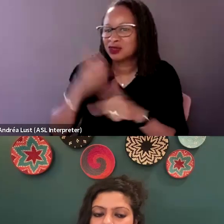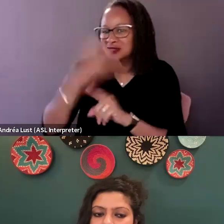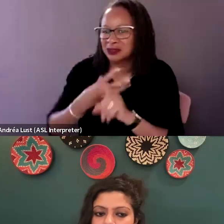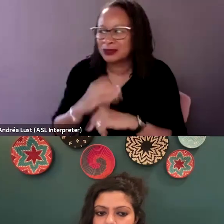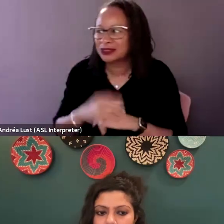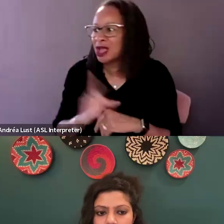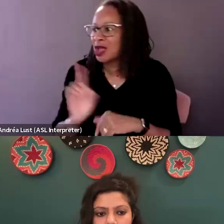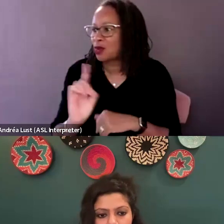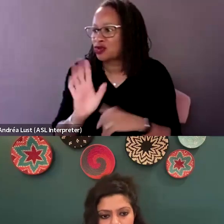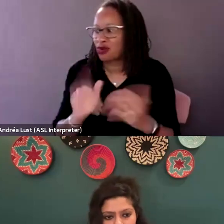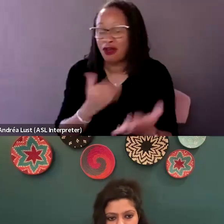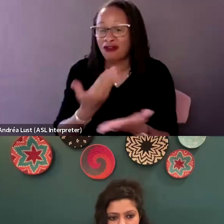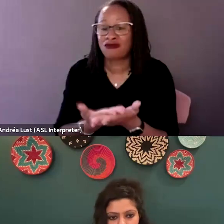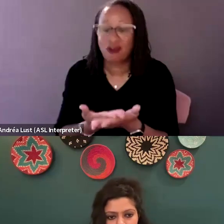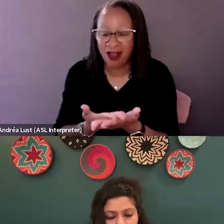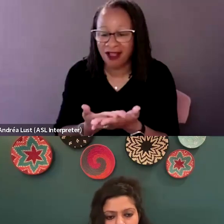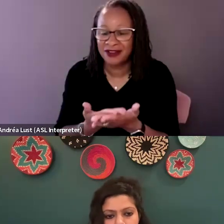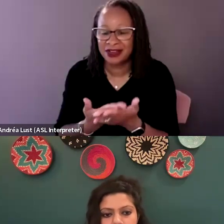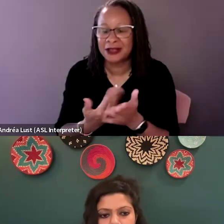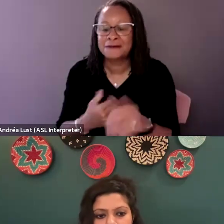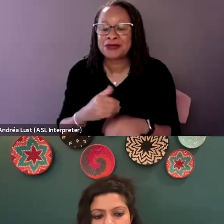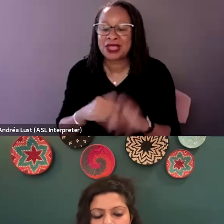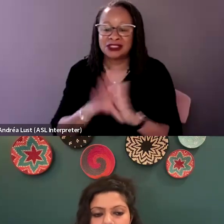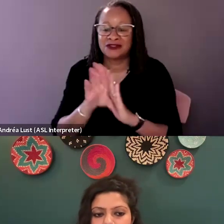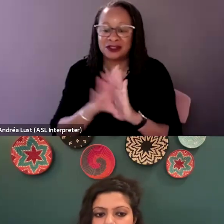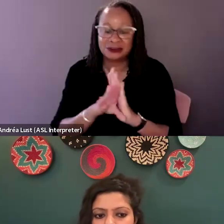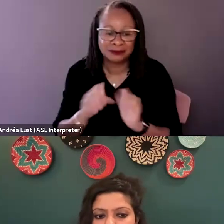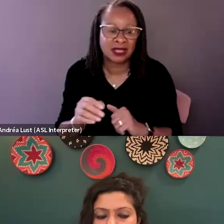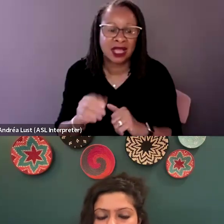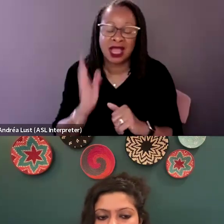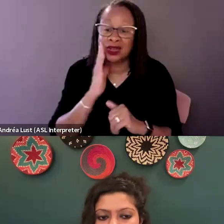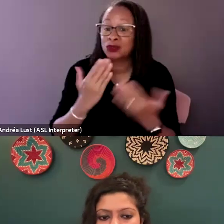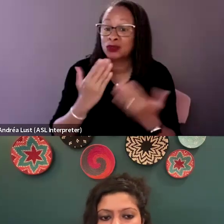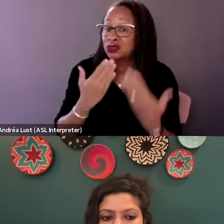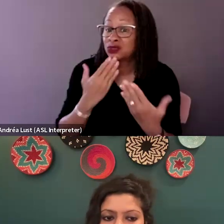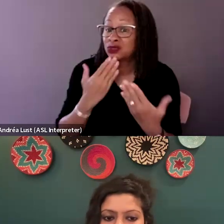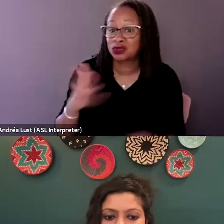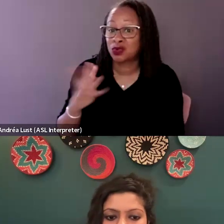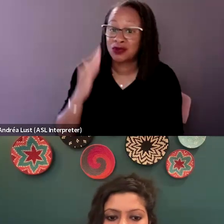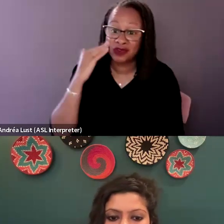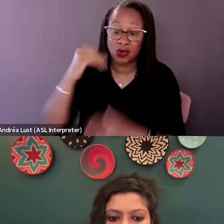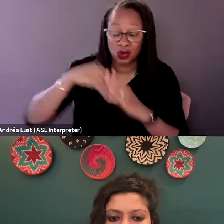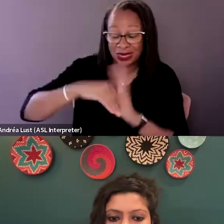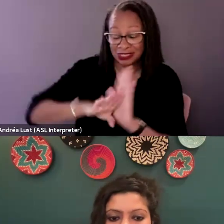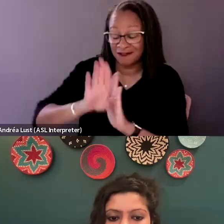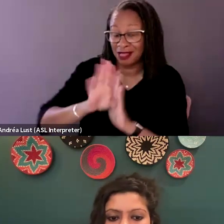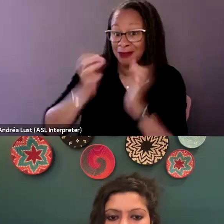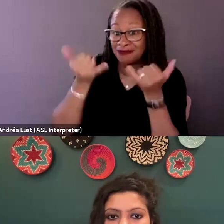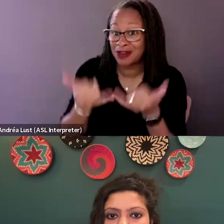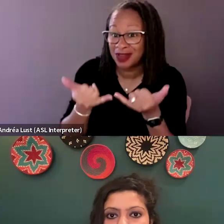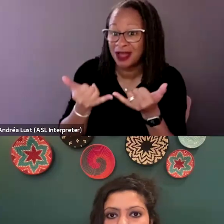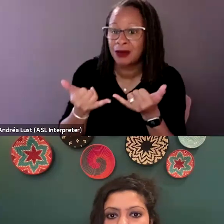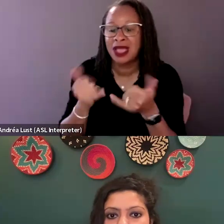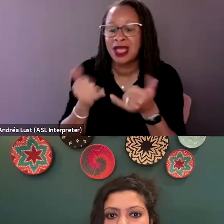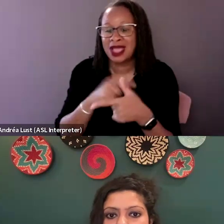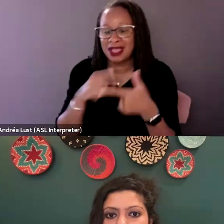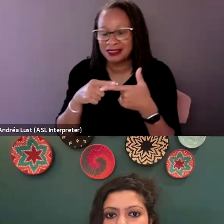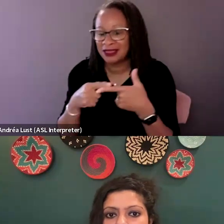like the yeah. creative documentary cinema that you said is close to the kind of process that you follow in filmmaking. How do you